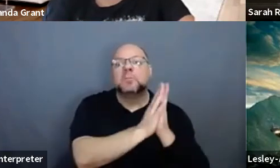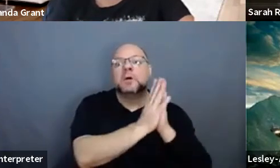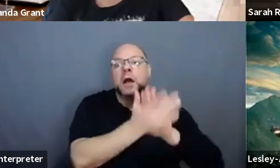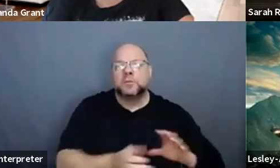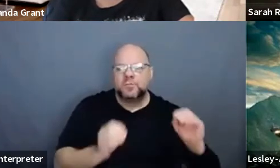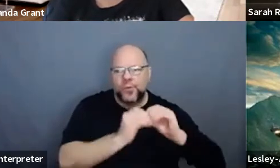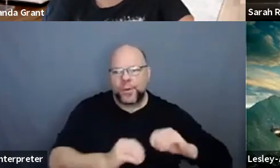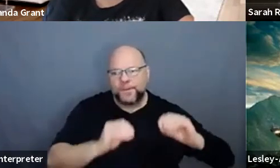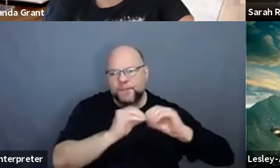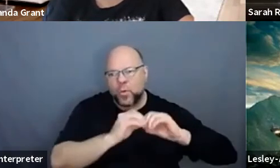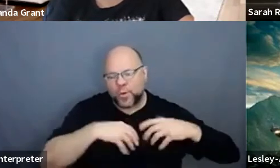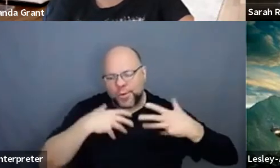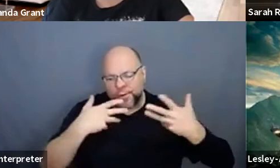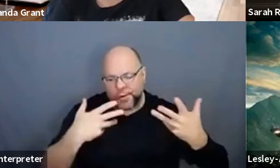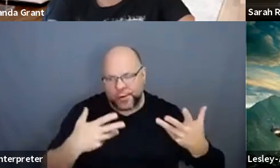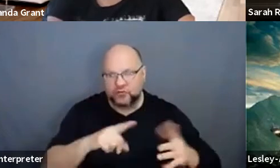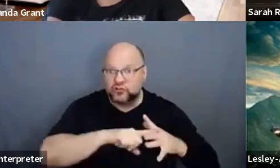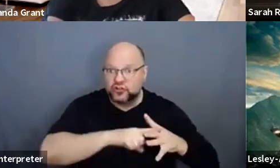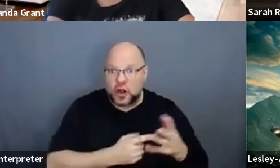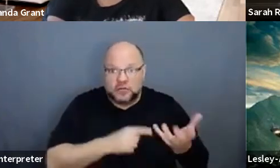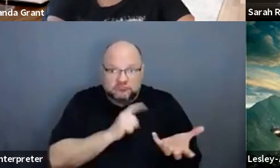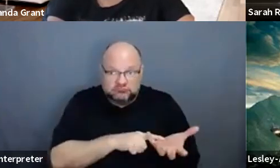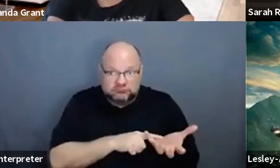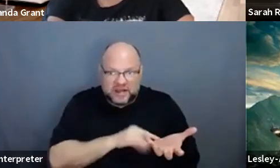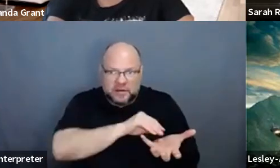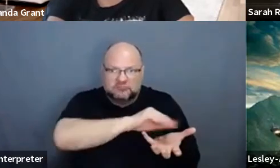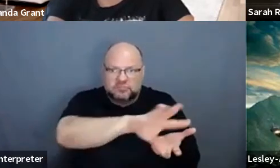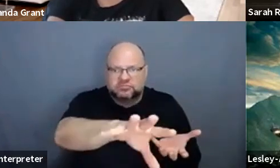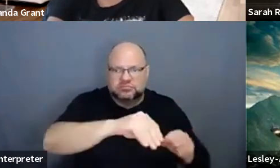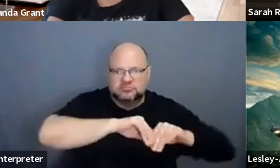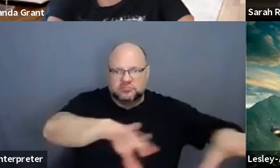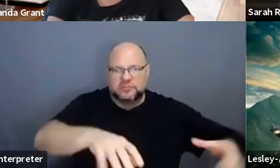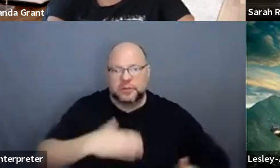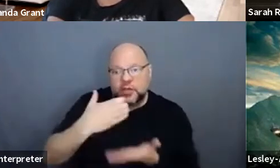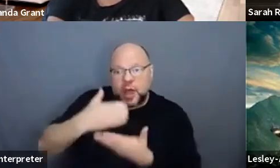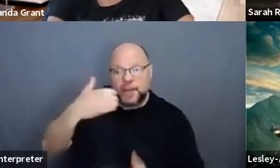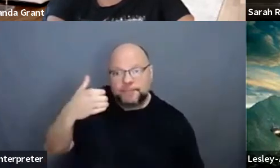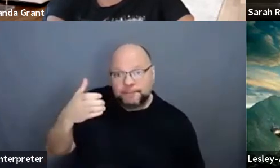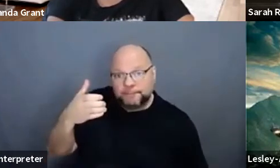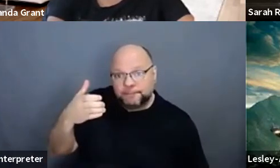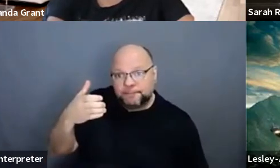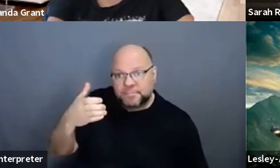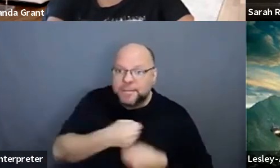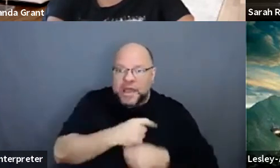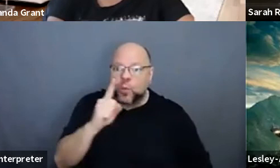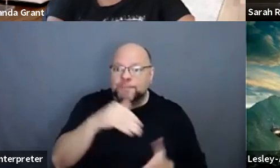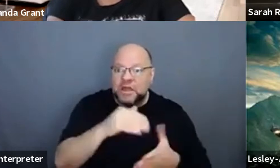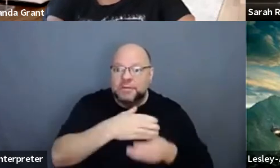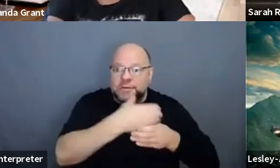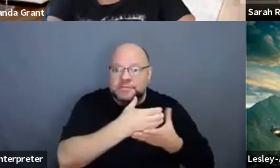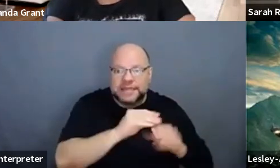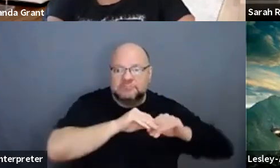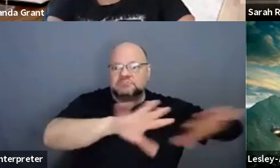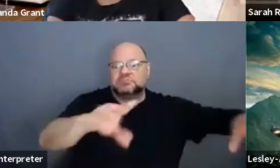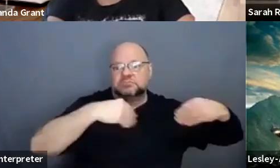sort of like, this is what you're going to start with and we're going to send it out. So that could be the cup, right? I'm going to make 1 million of these cups and send them around the